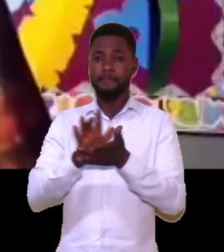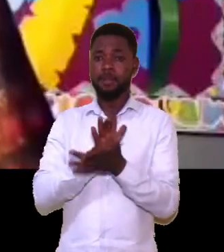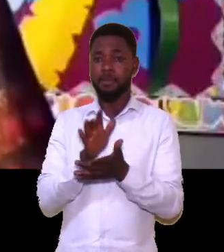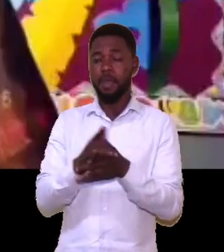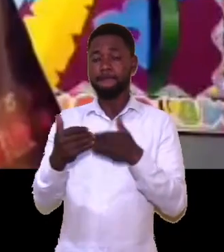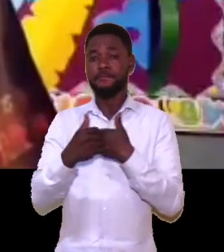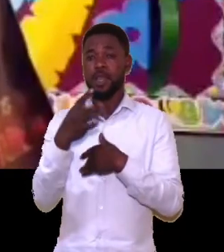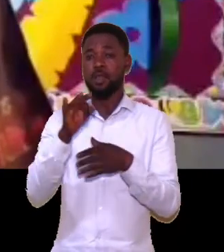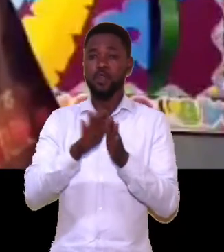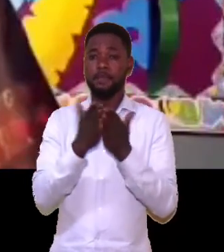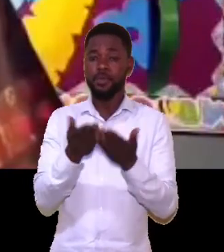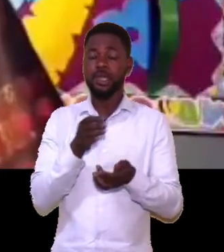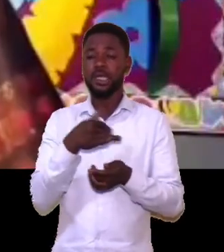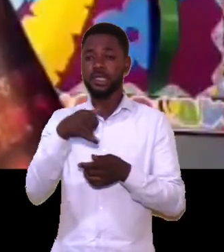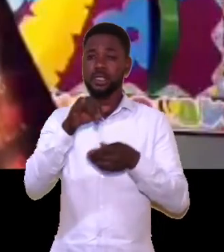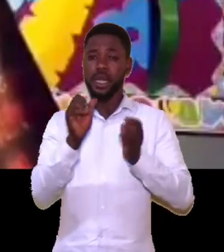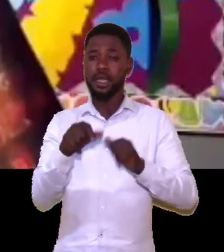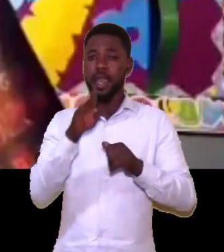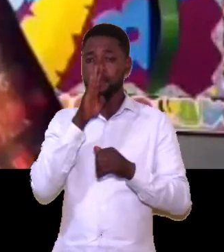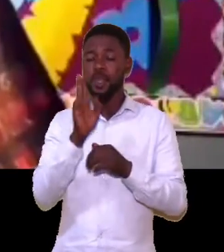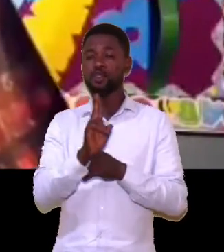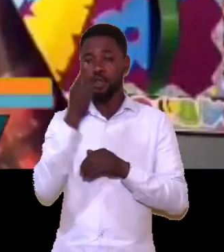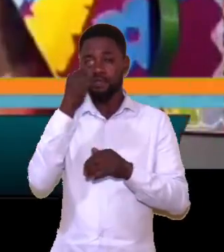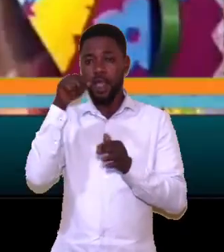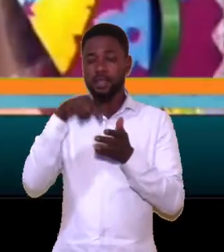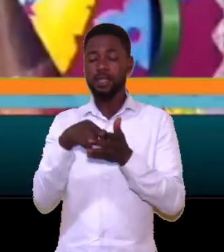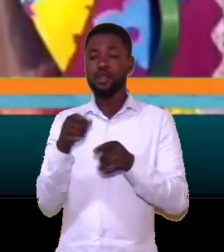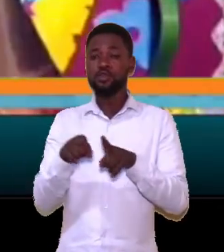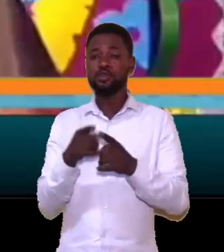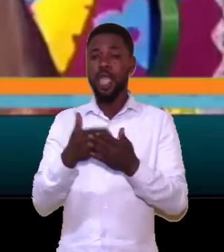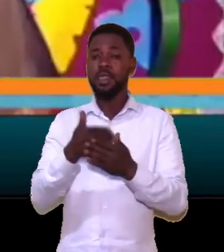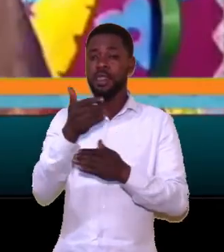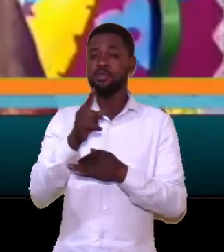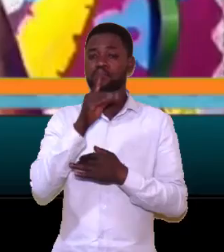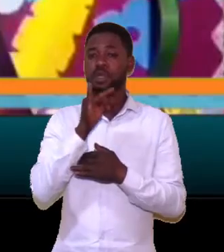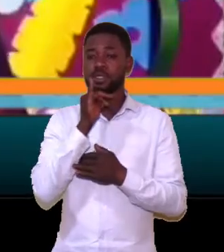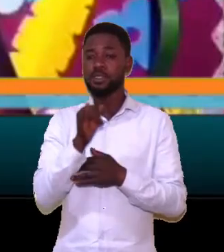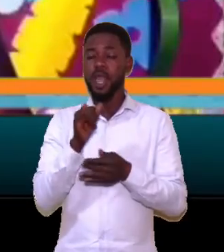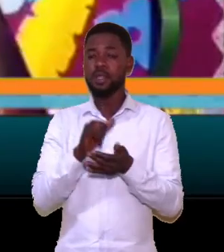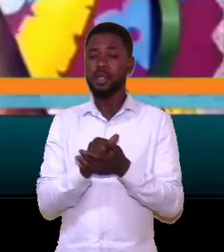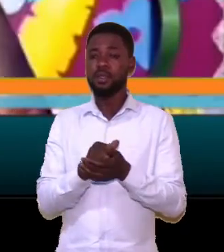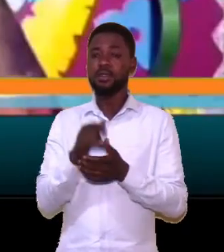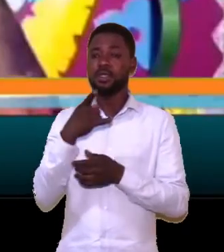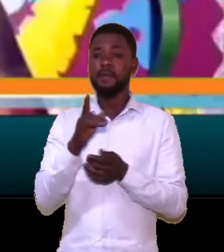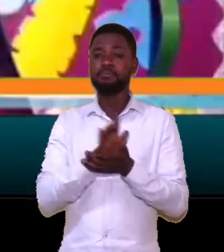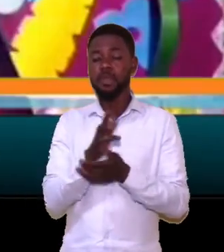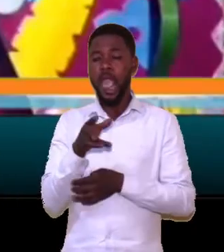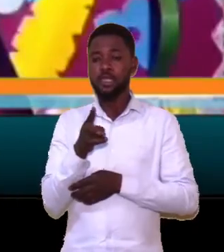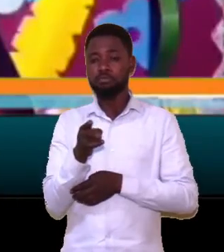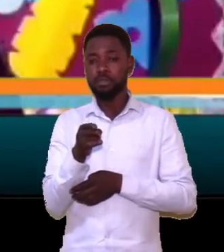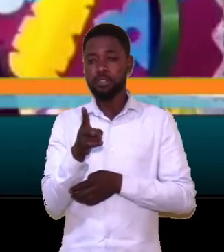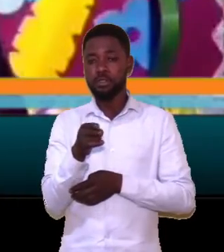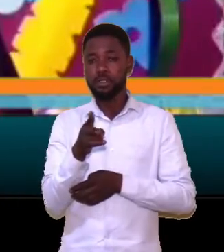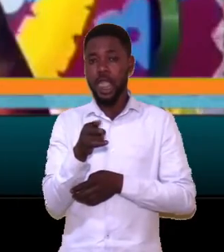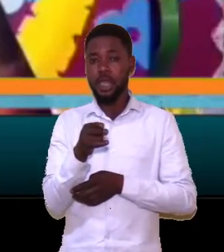paper, maybe the back of your book and more. They can be used for this. So the next one, you will need a pair